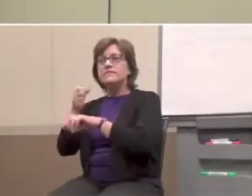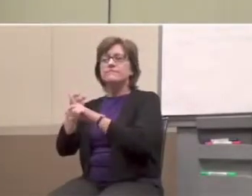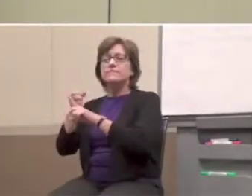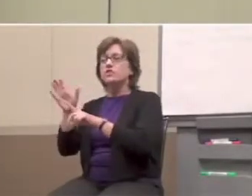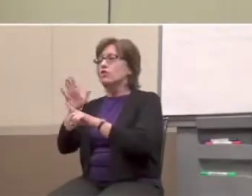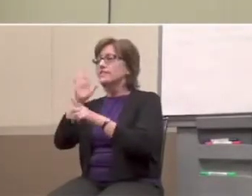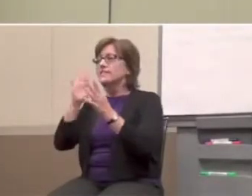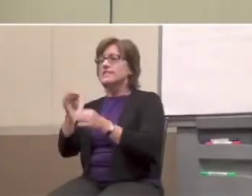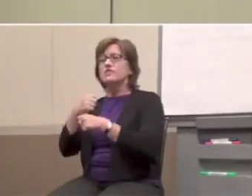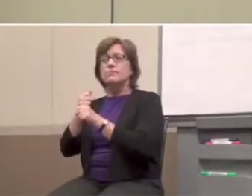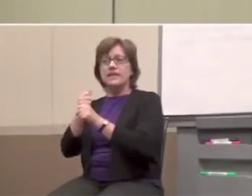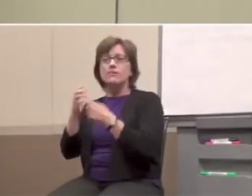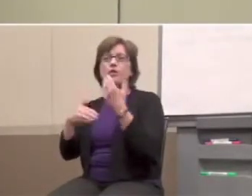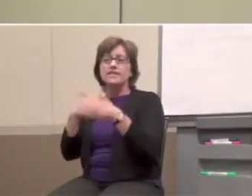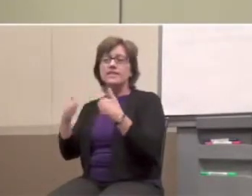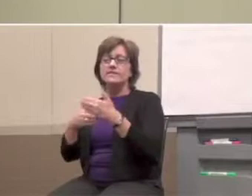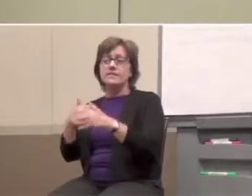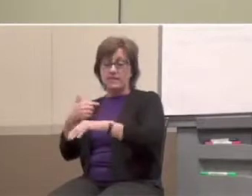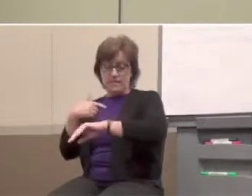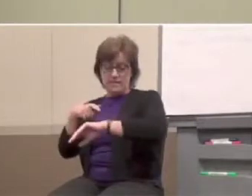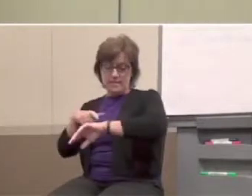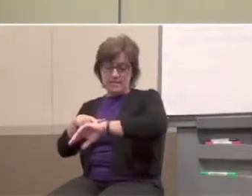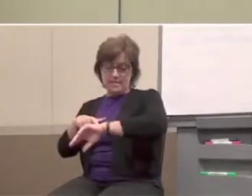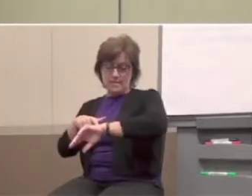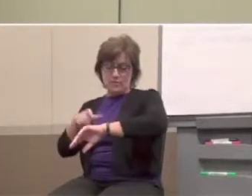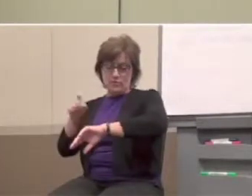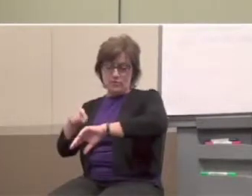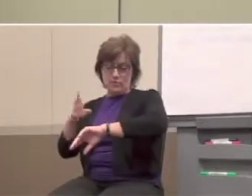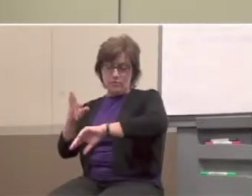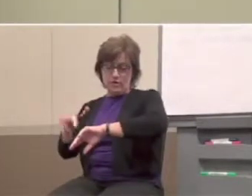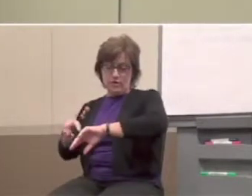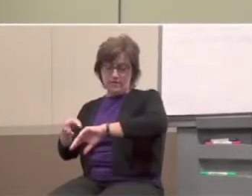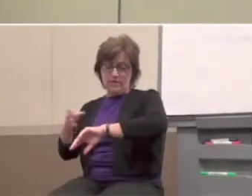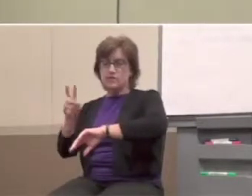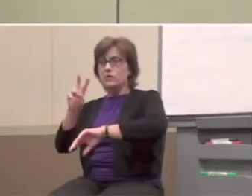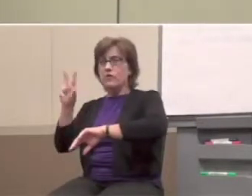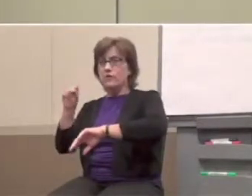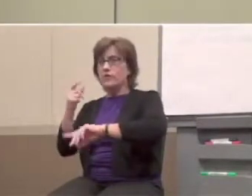we are supposed to be out of here at 2:30, right?